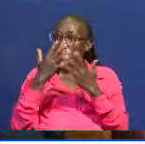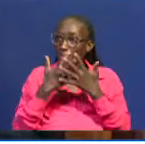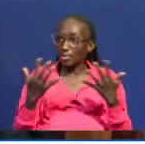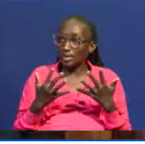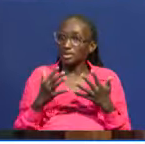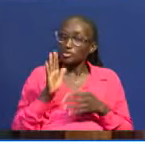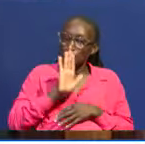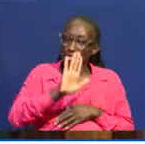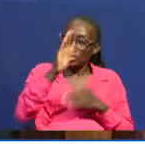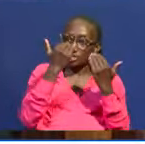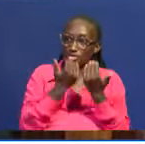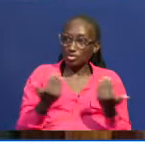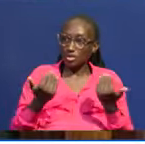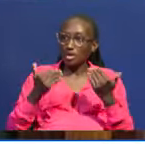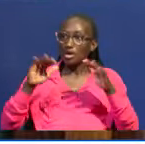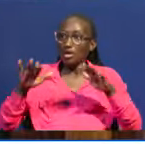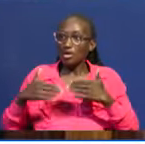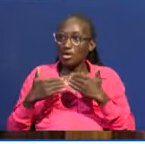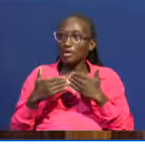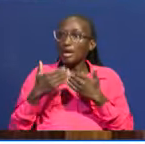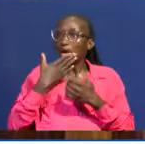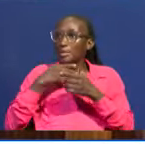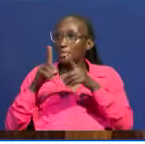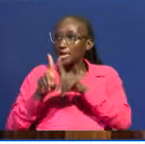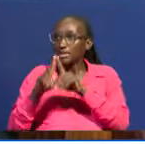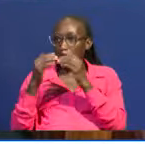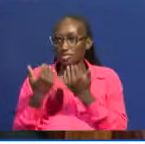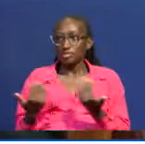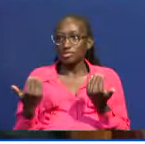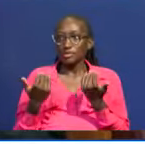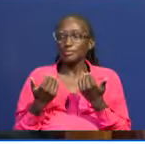brother. Senator of Meru,